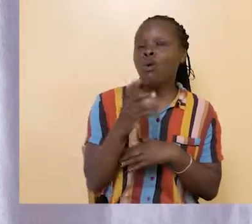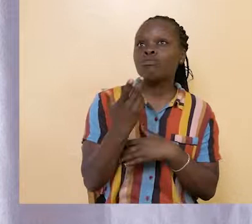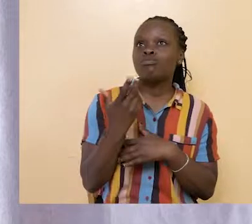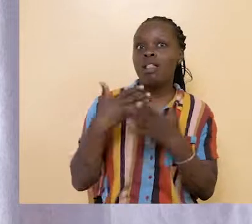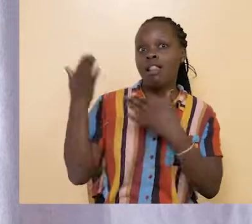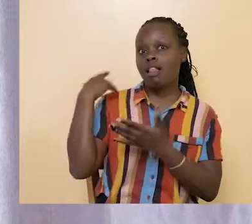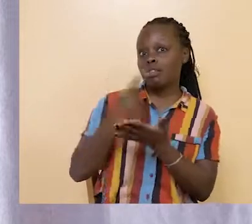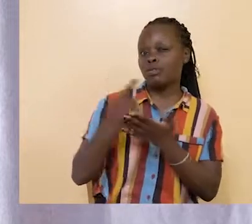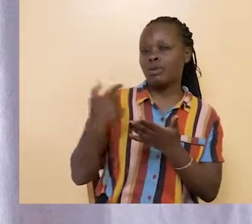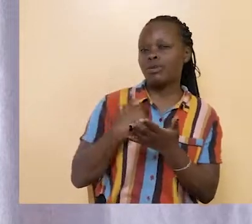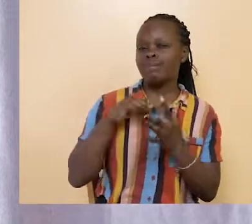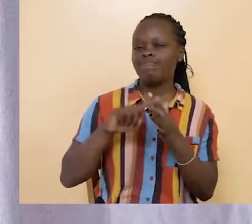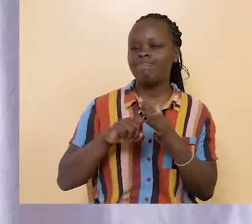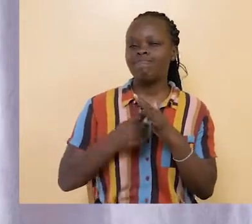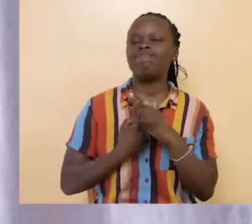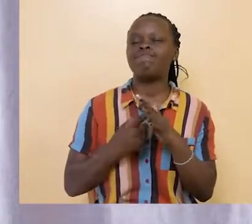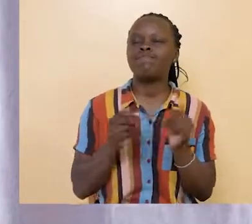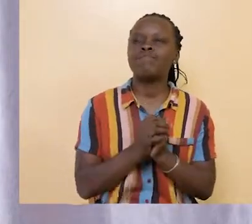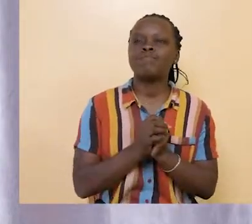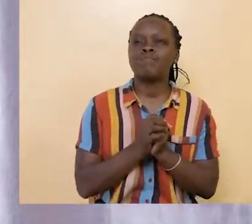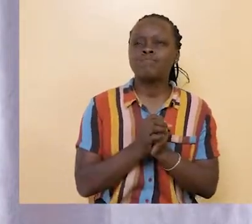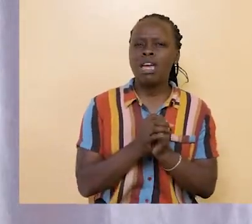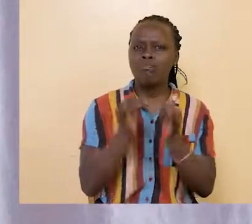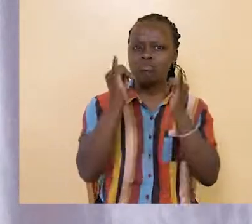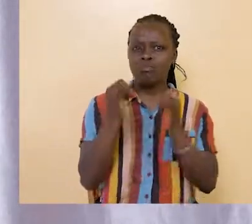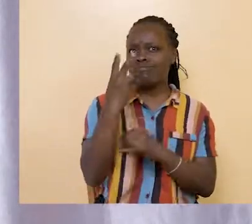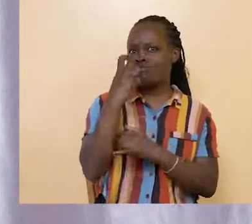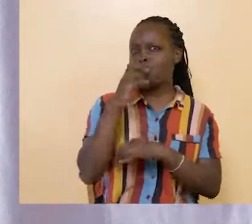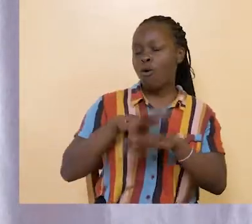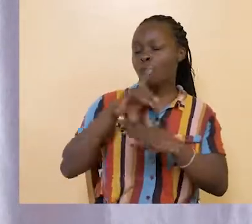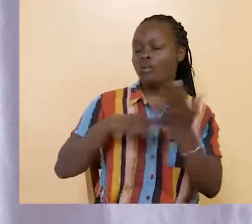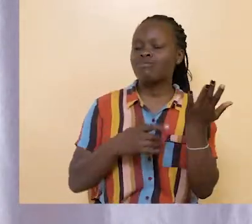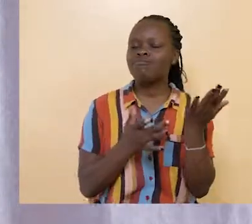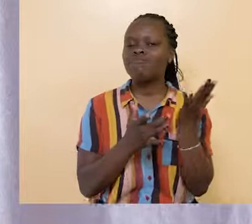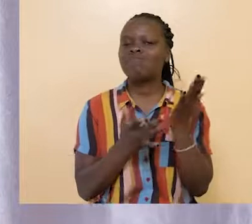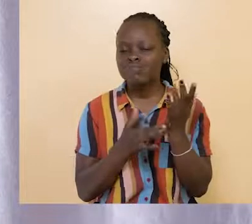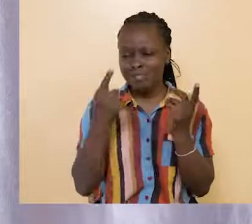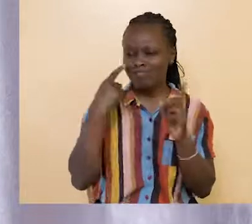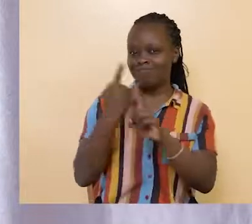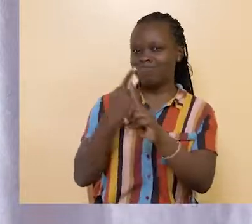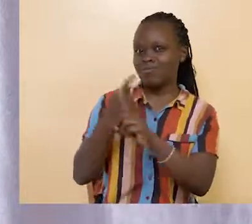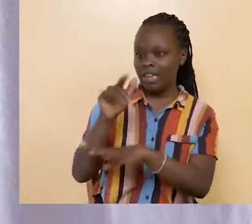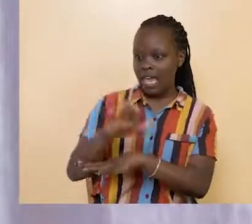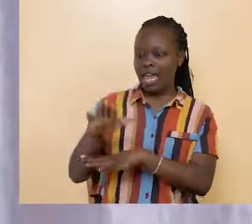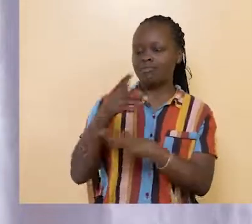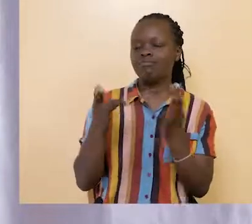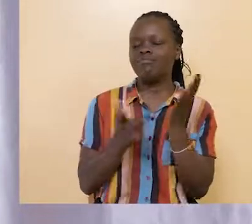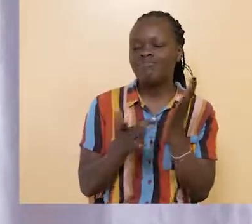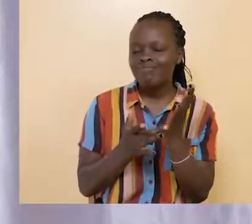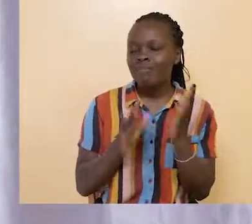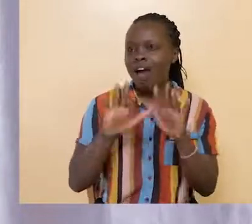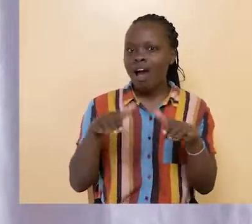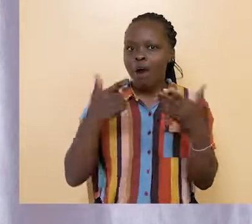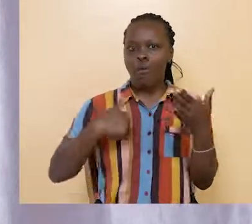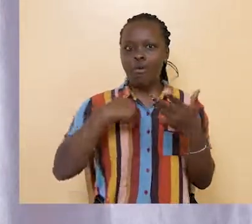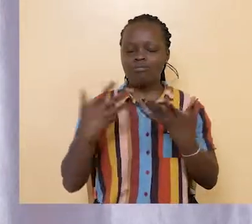So last week, we started a new series on technology and looking at several aspects of technology and how